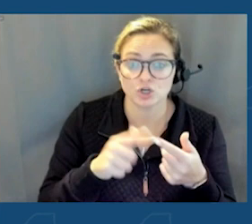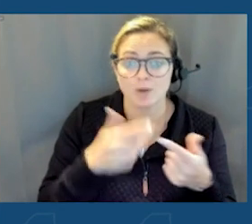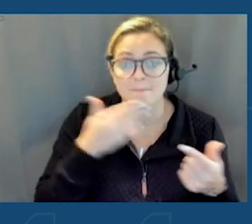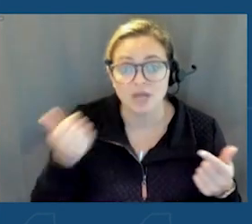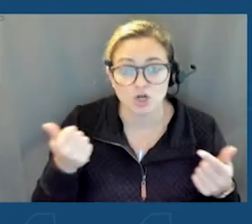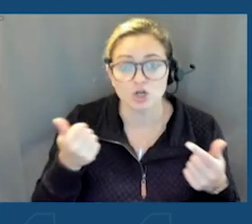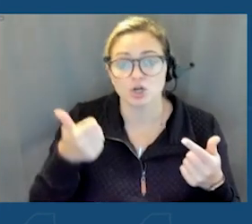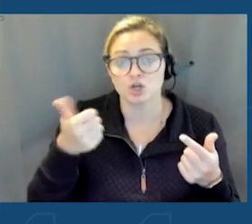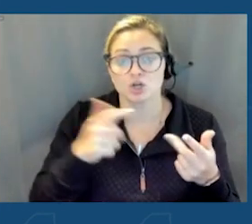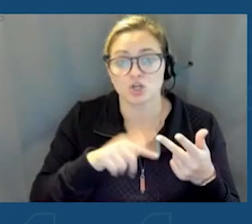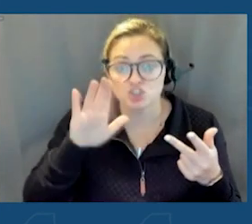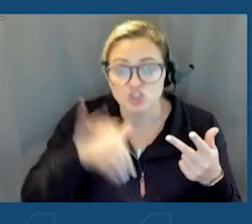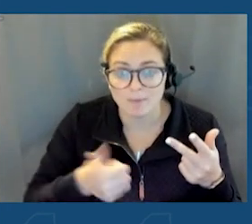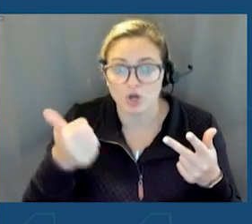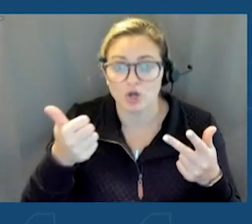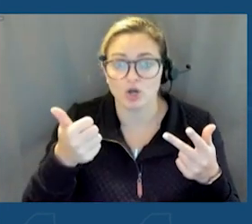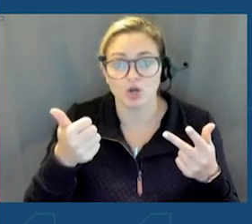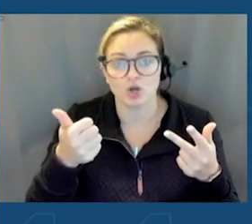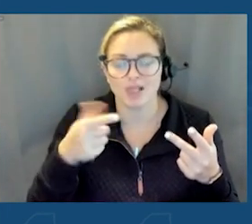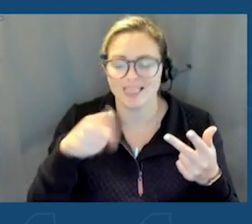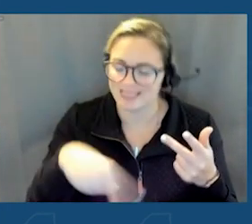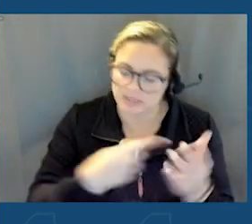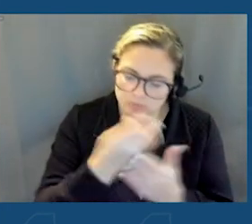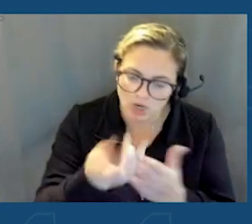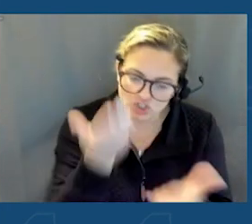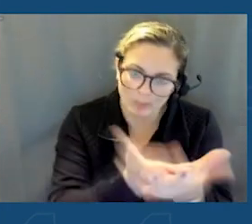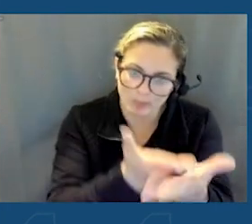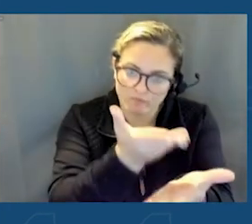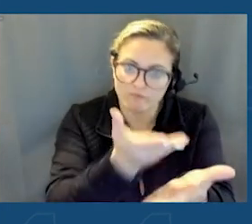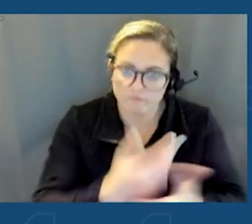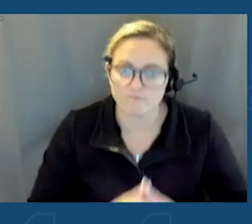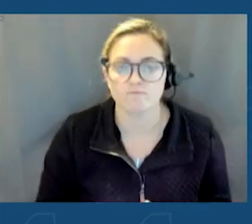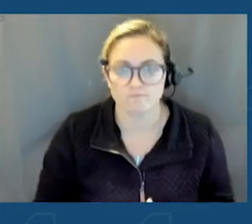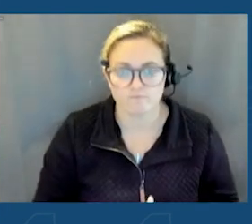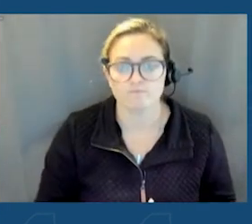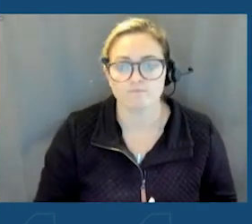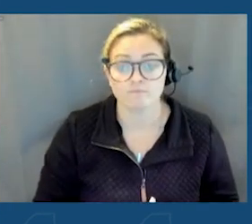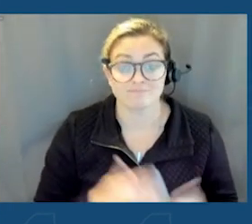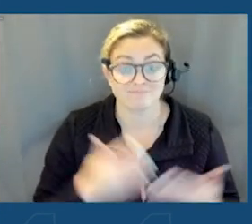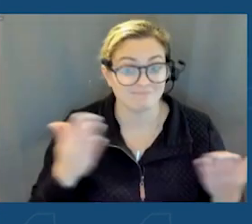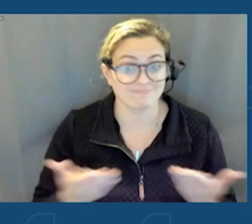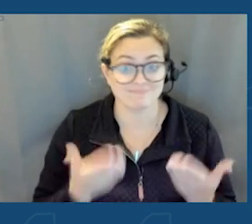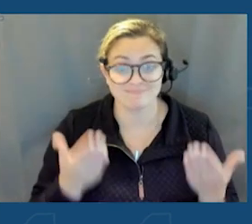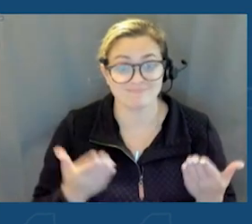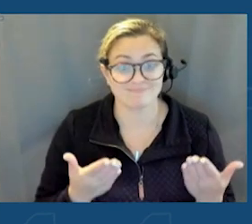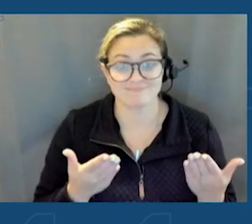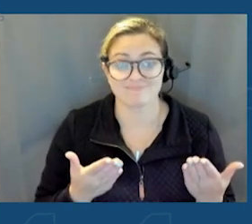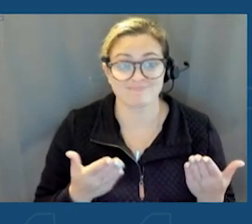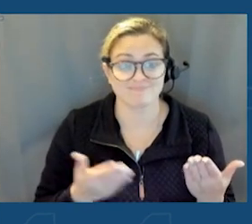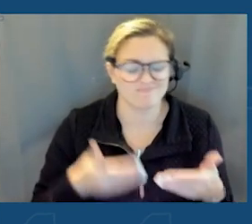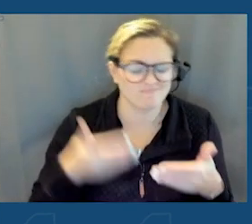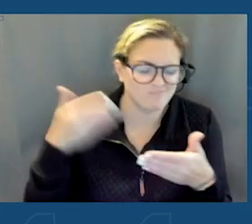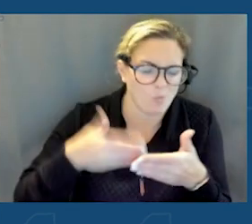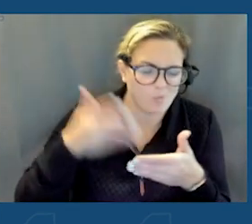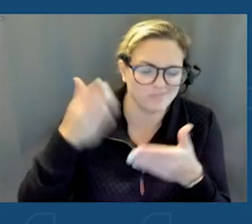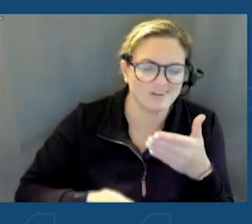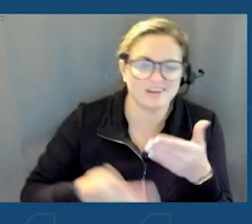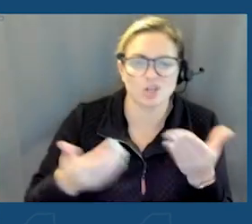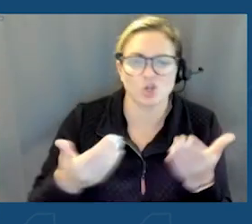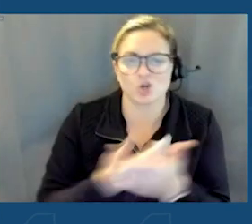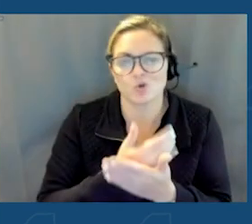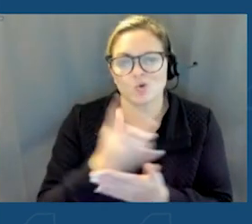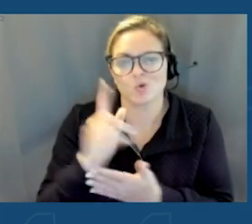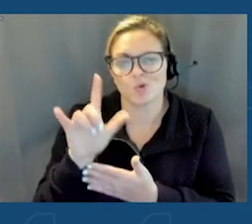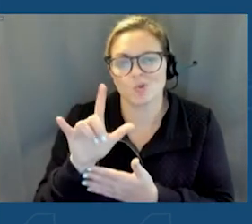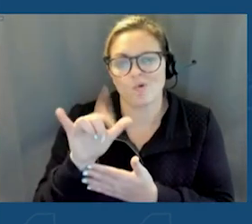cheaper. This project is proving it. And here we are, close to finalizing new Long Island